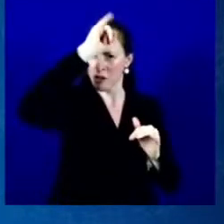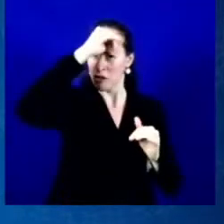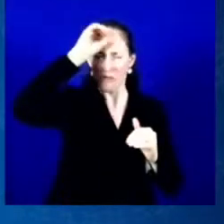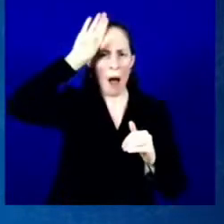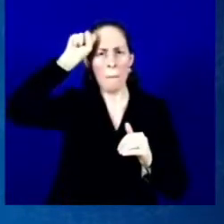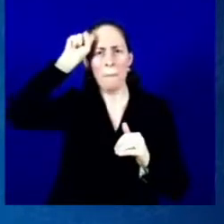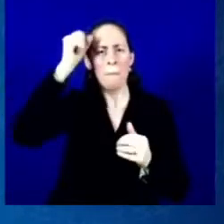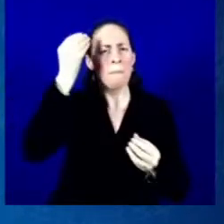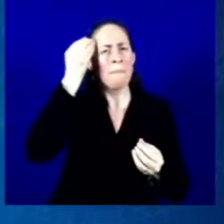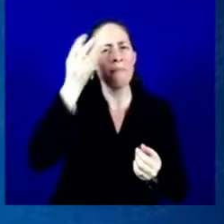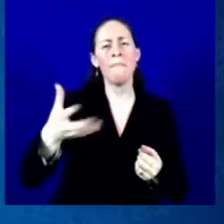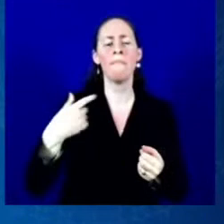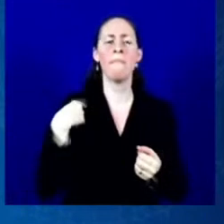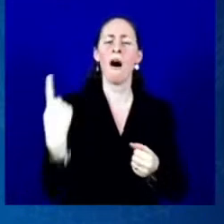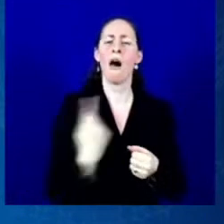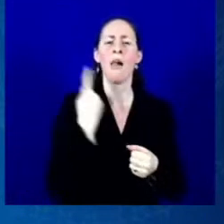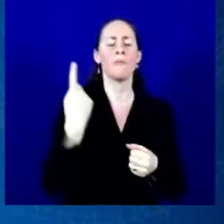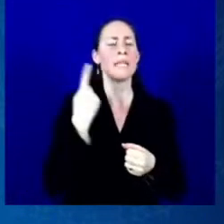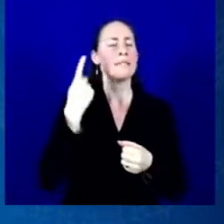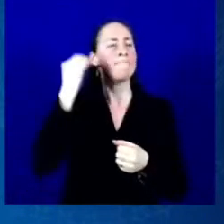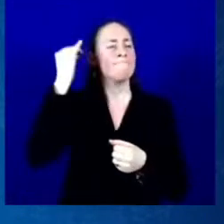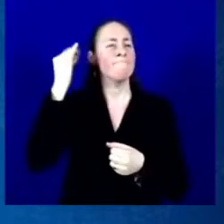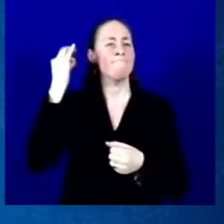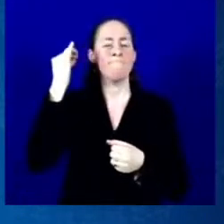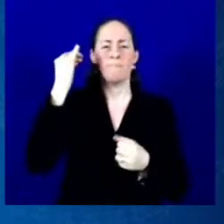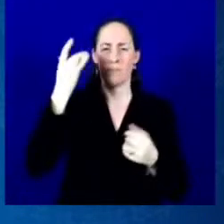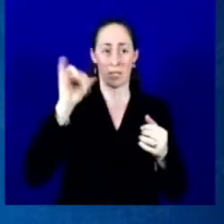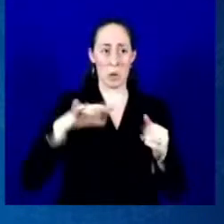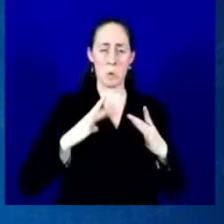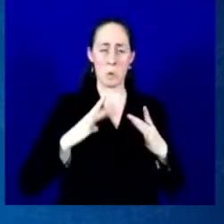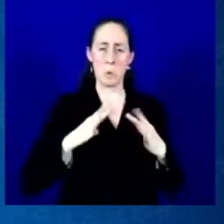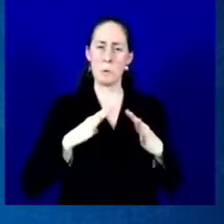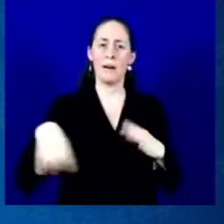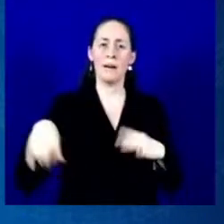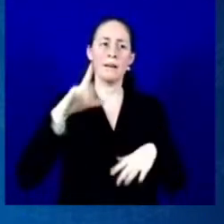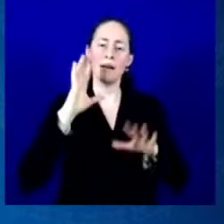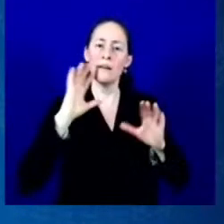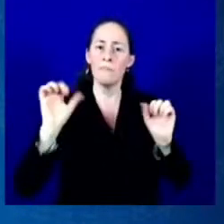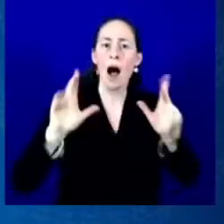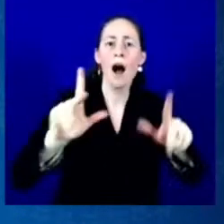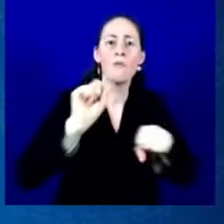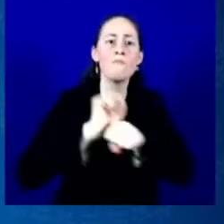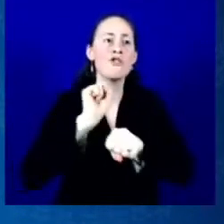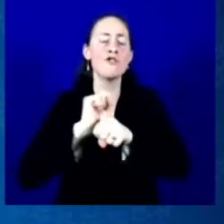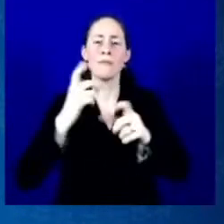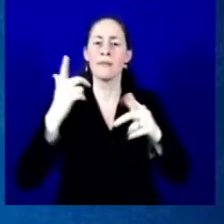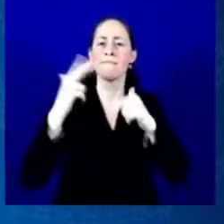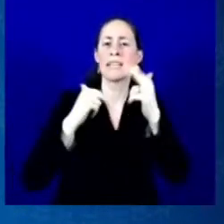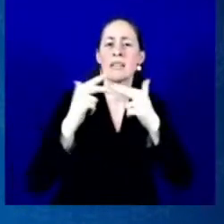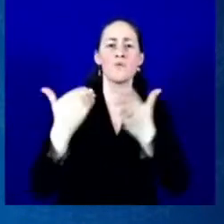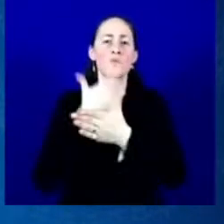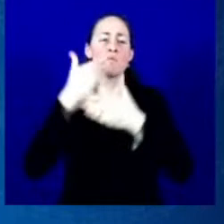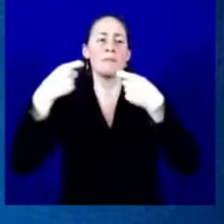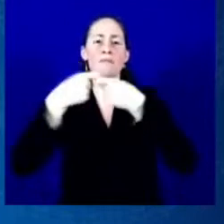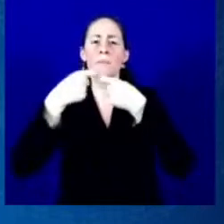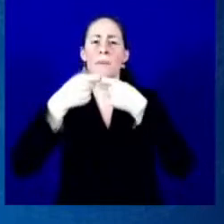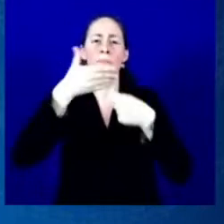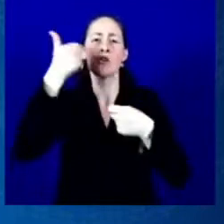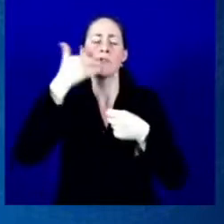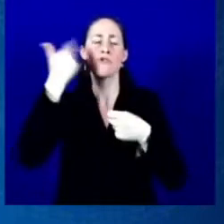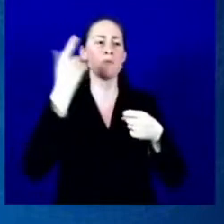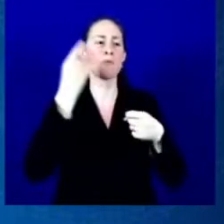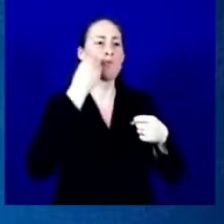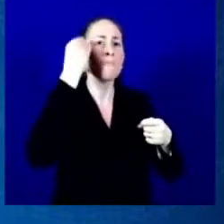engineers and construction workers to work building more energy-efficient buildings and homes. Electrical workers, IBEW members